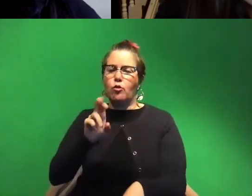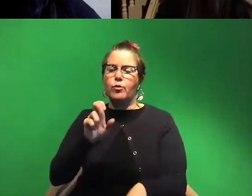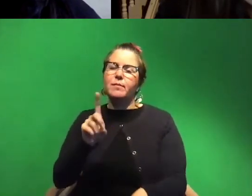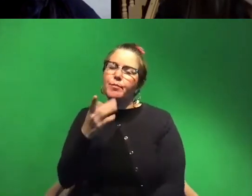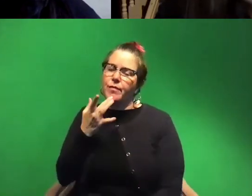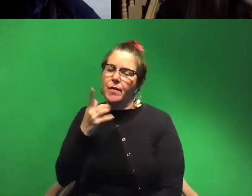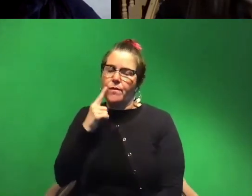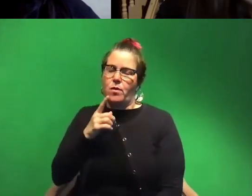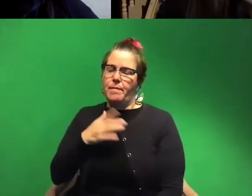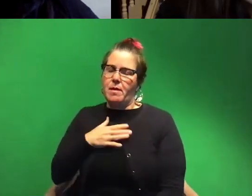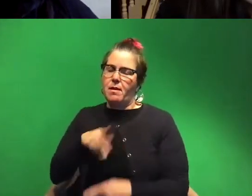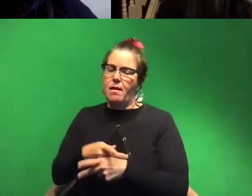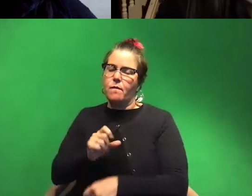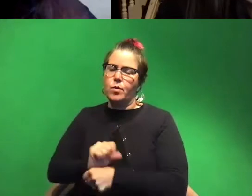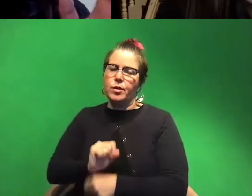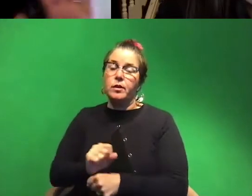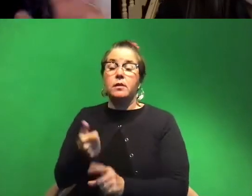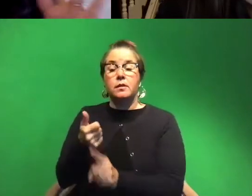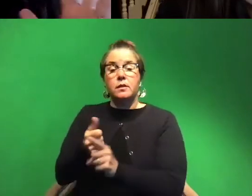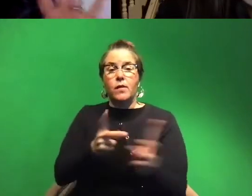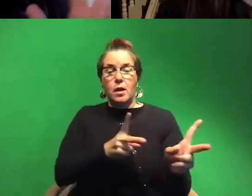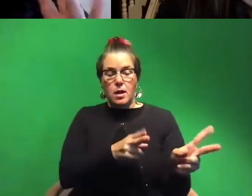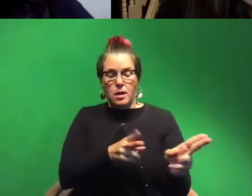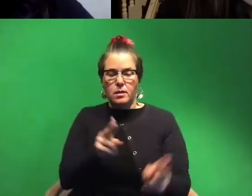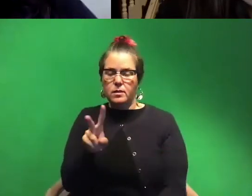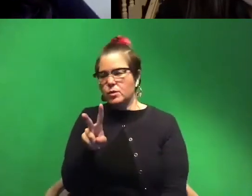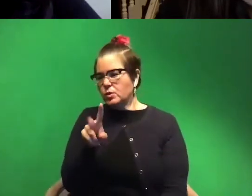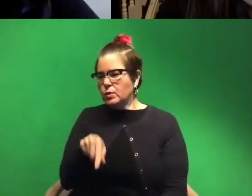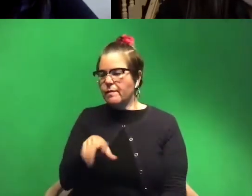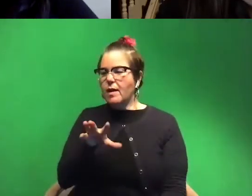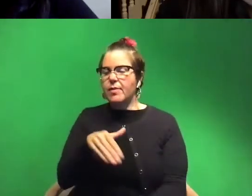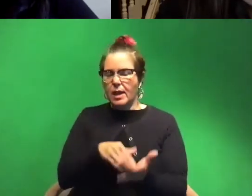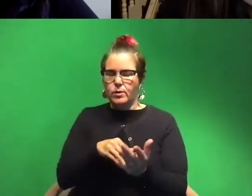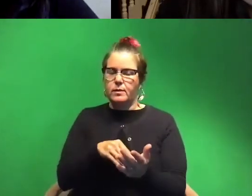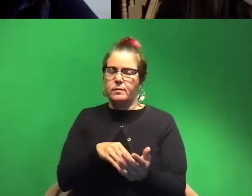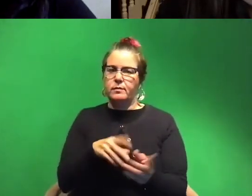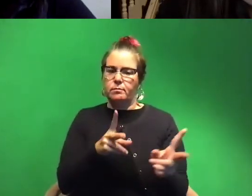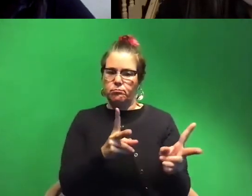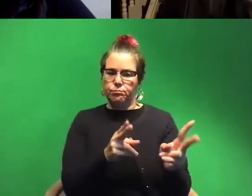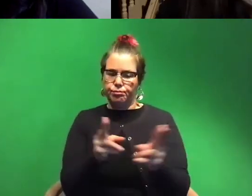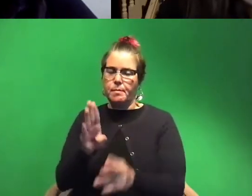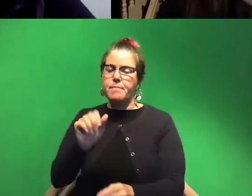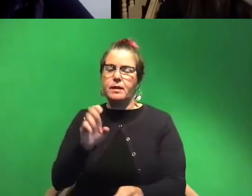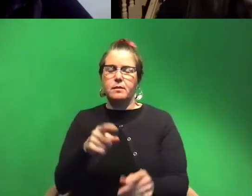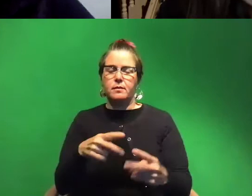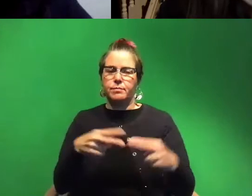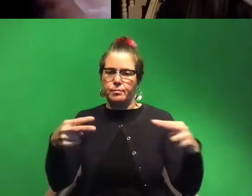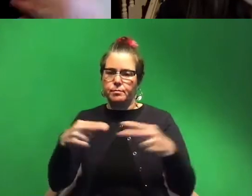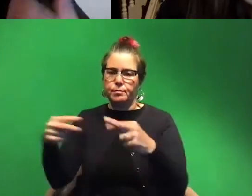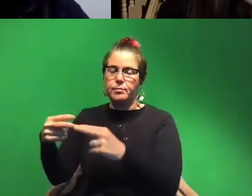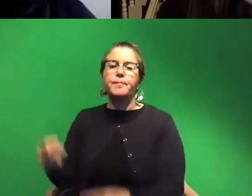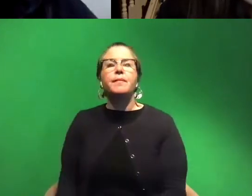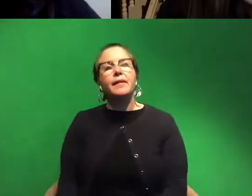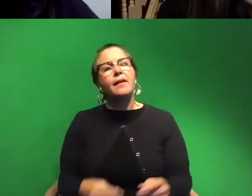what we're trying to do, which cuts it into about 2,000 to 5,000 base long sequences. And there's advantages to